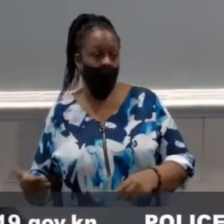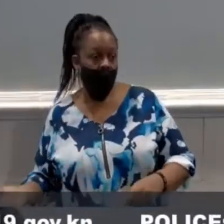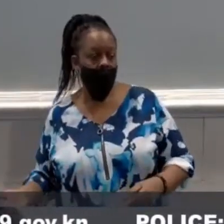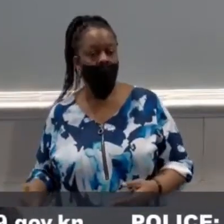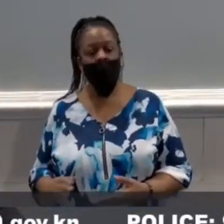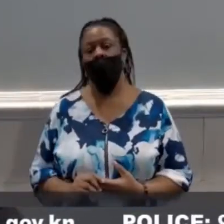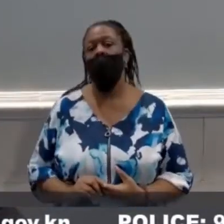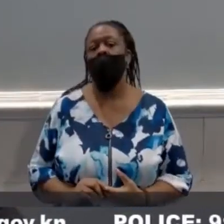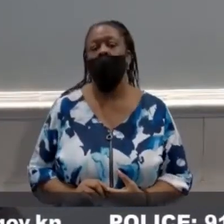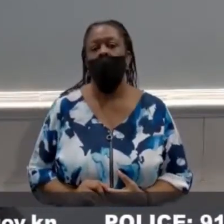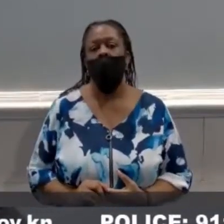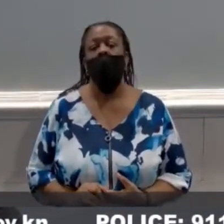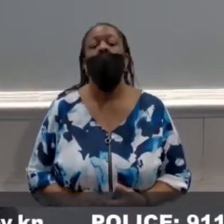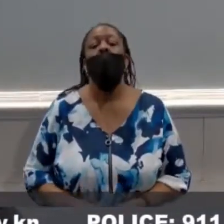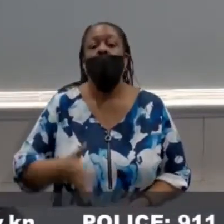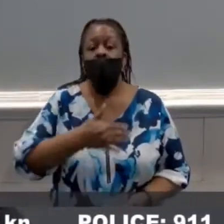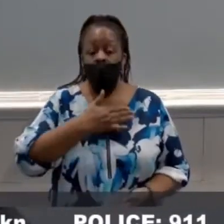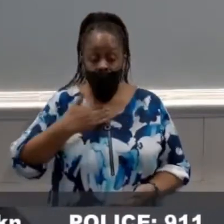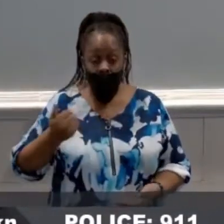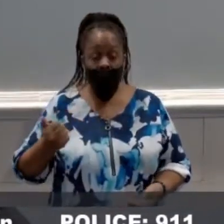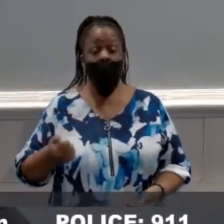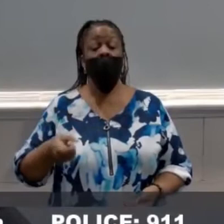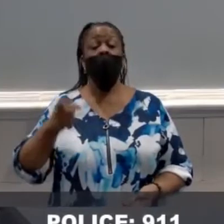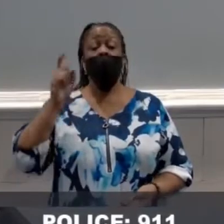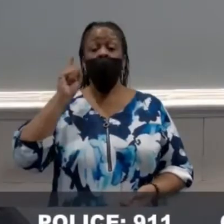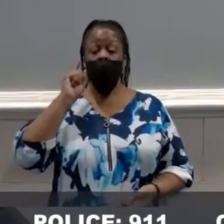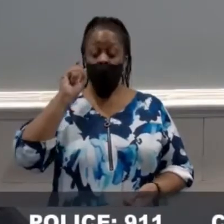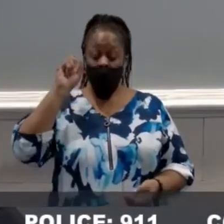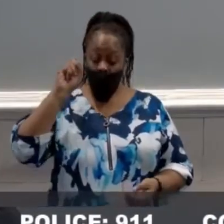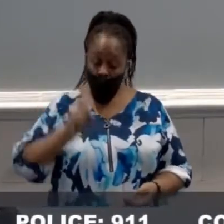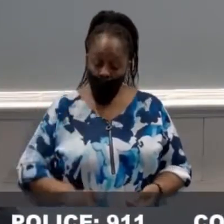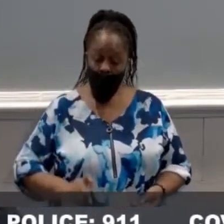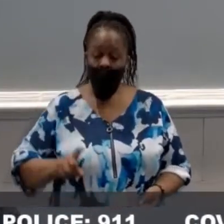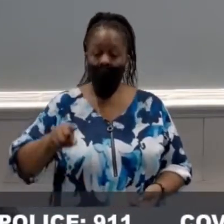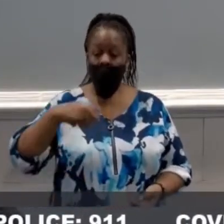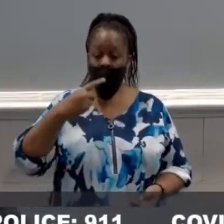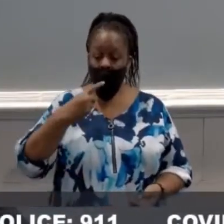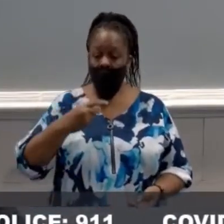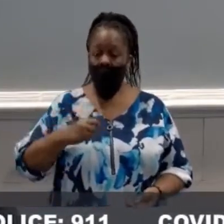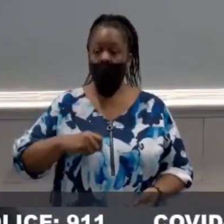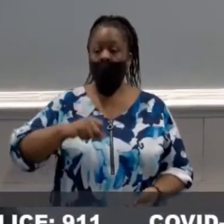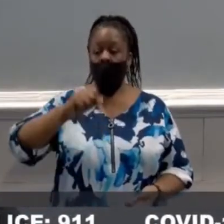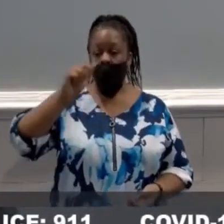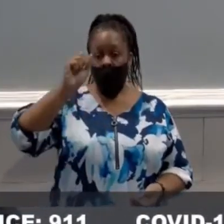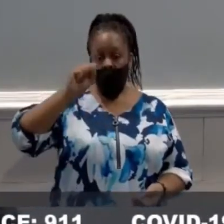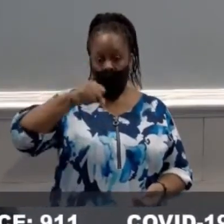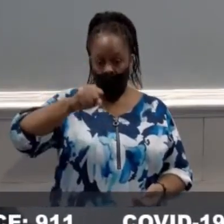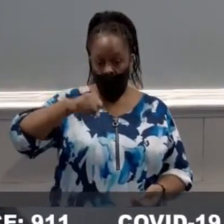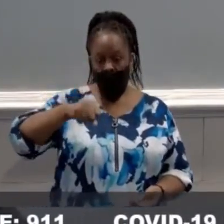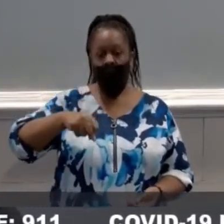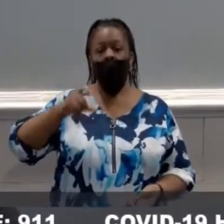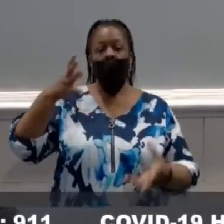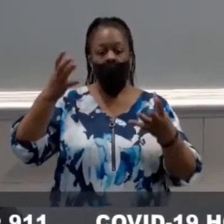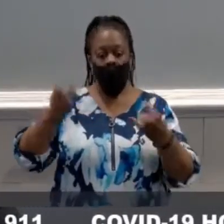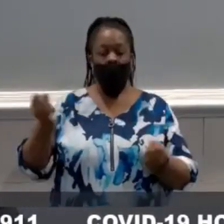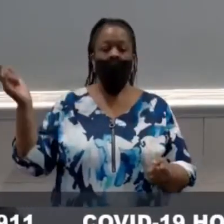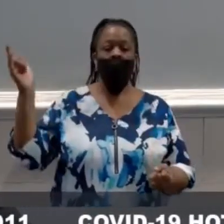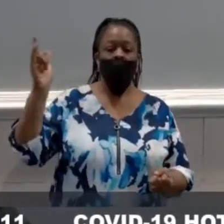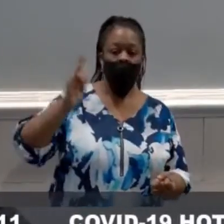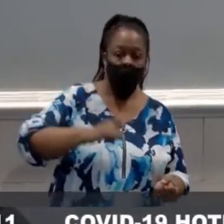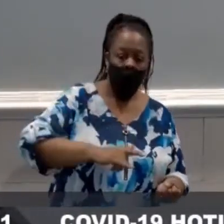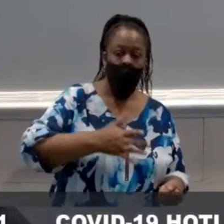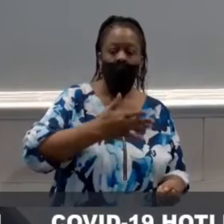when you come into the Federation, if you're coming from outside the bubble, you would have to be quarantined. So you're giving consent to